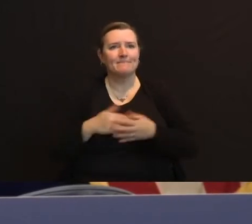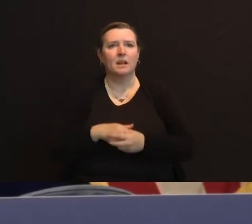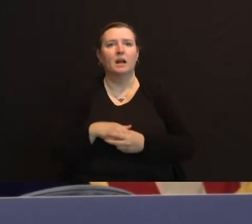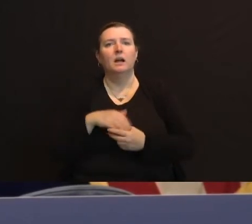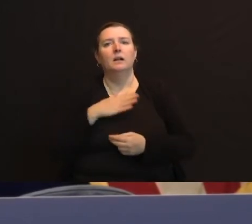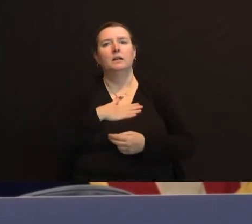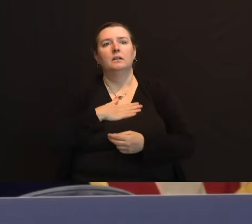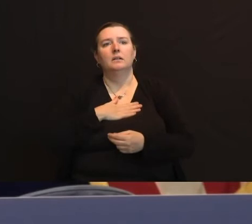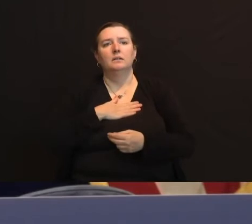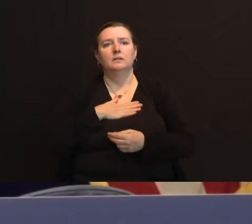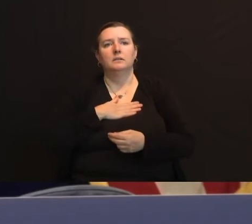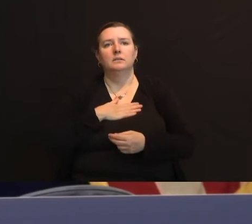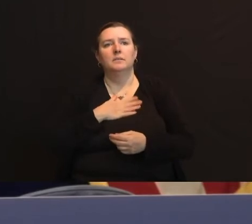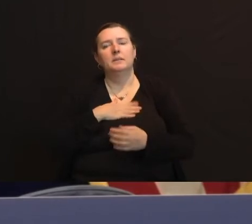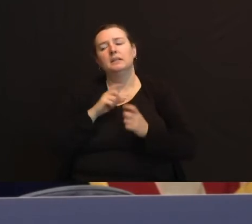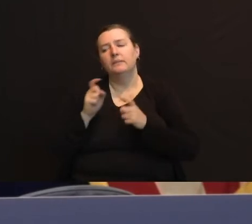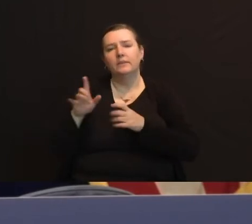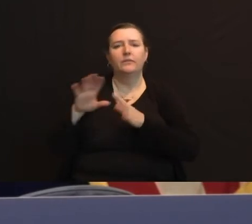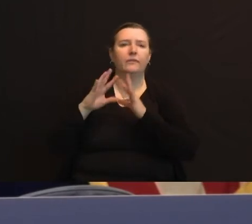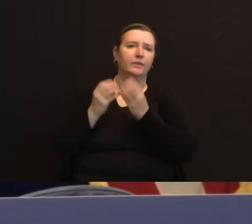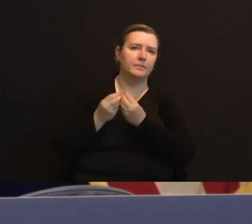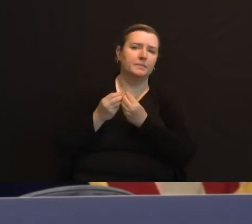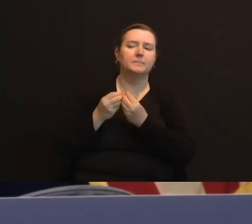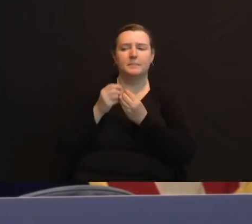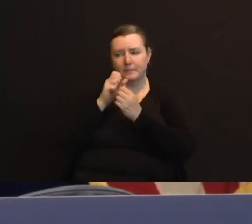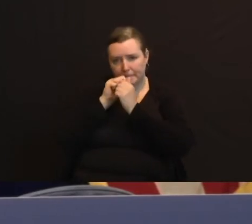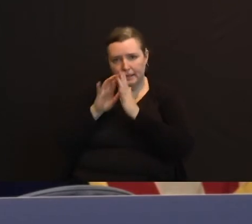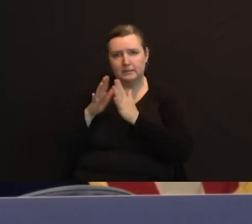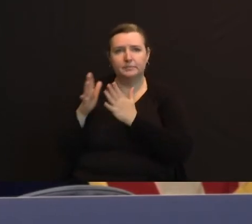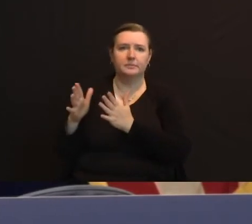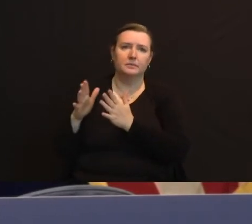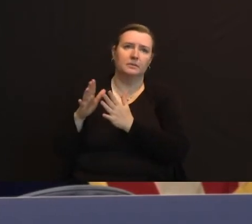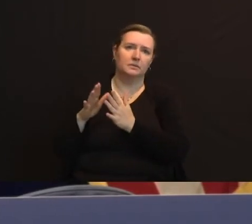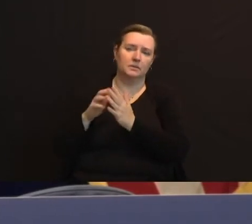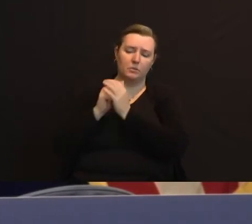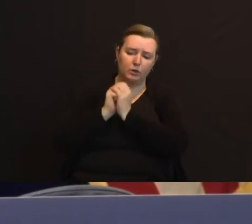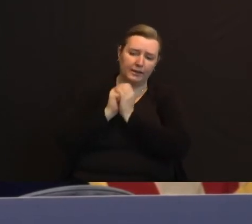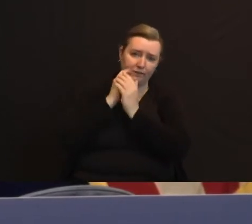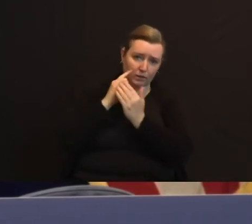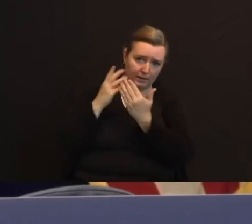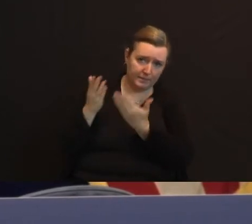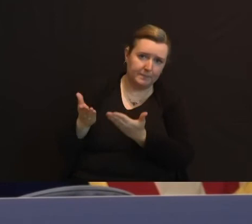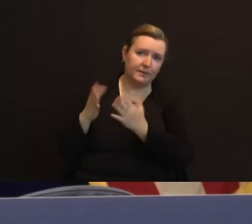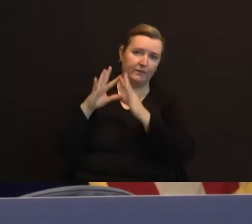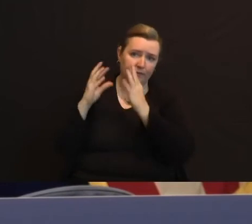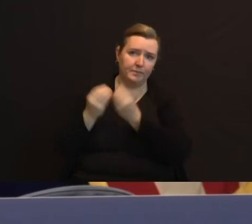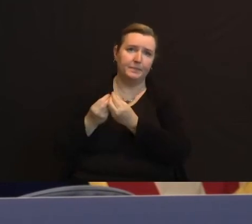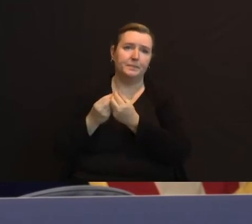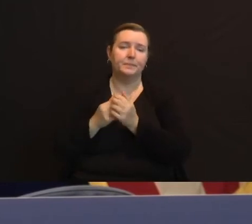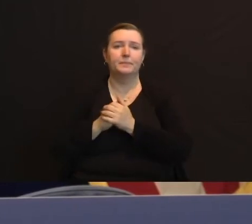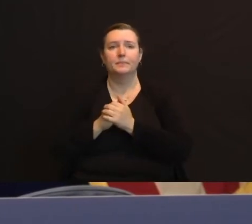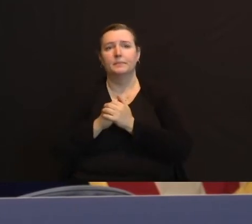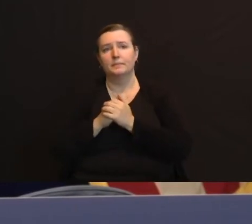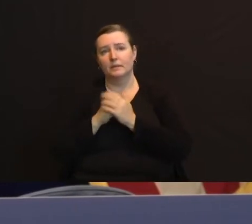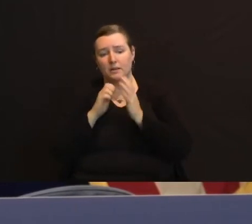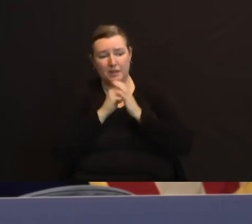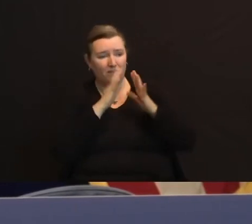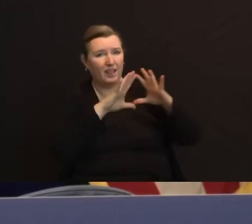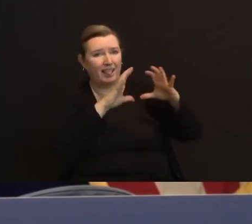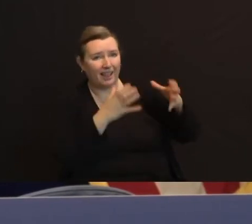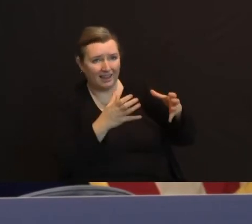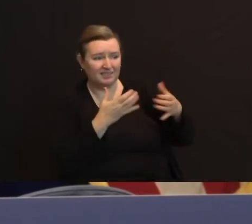family some space, as we are as well. That you pray for his family, that you pray for his class who is still in there, and their